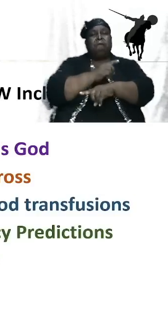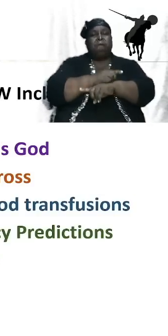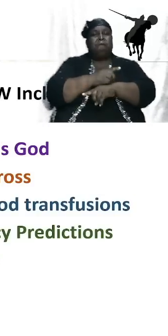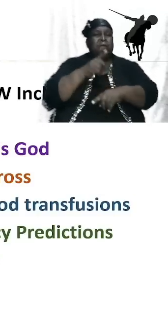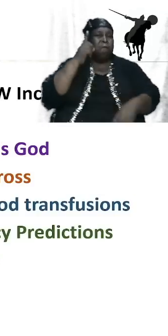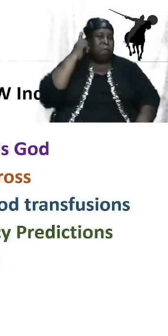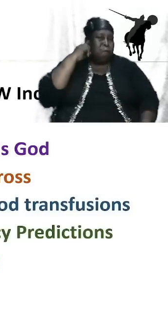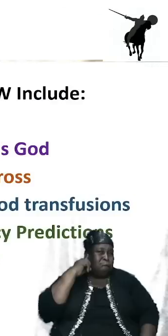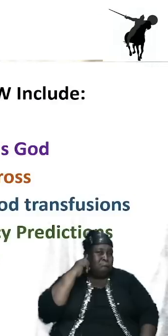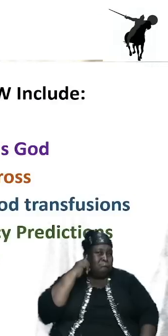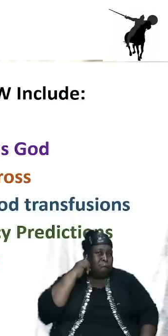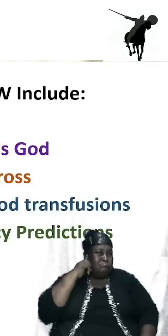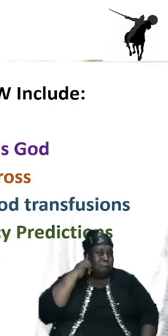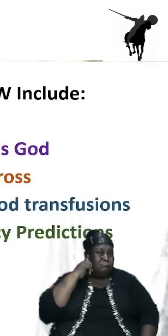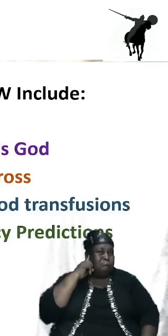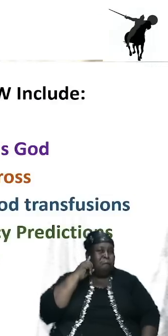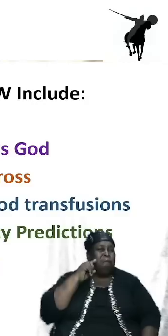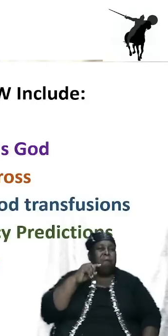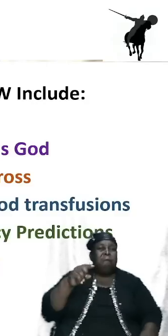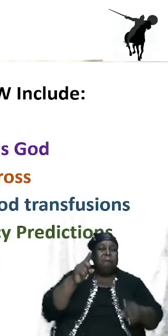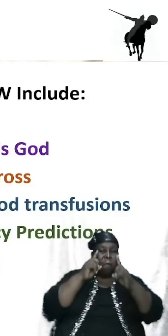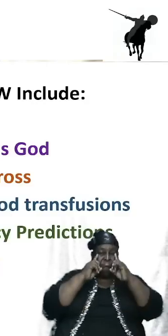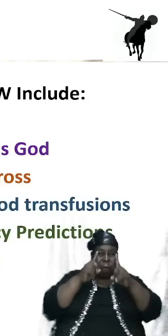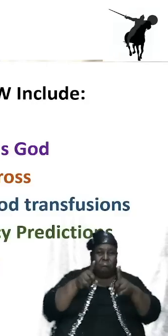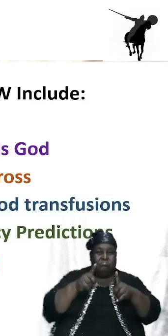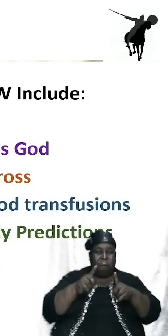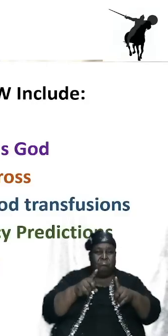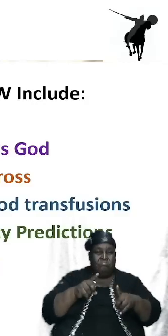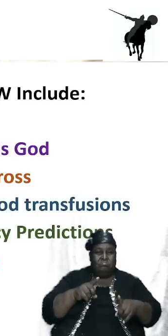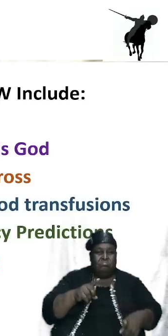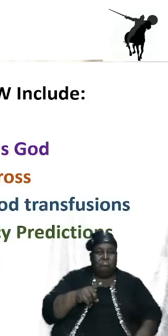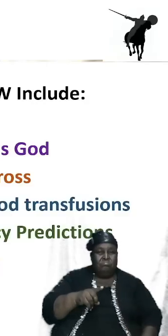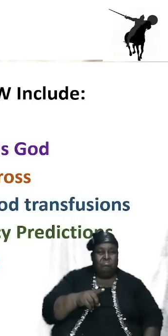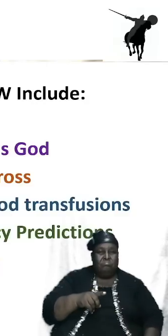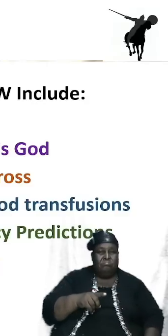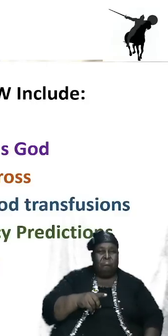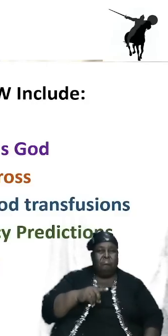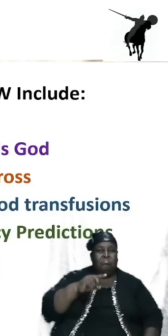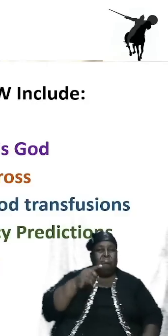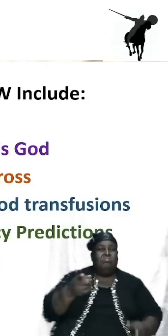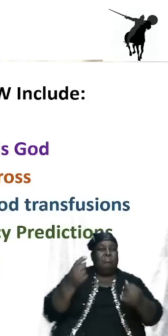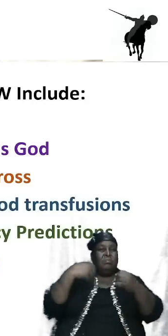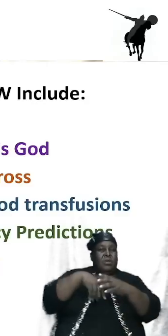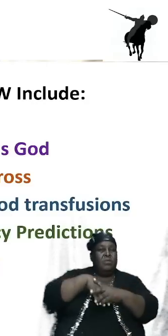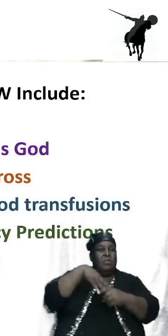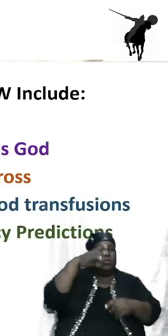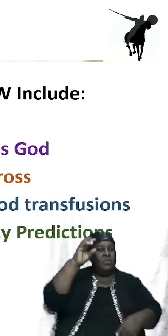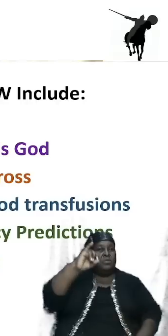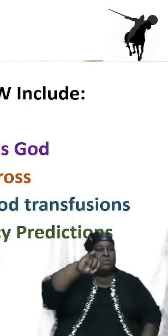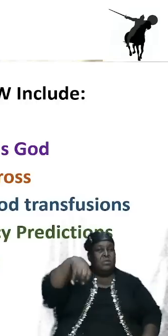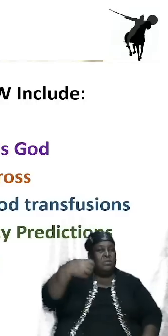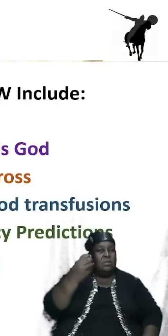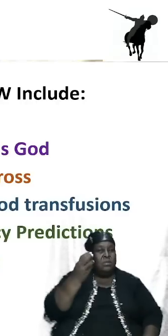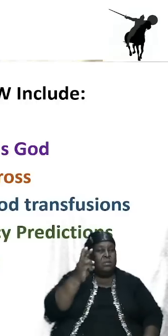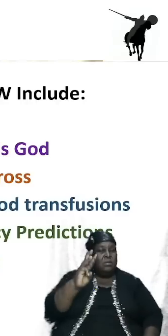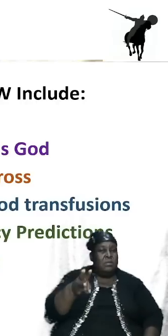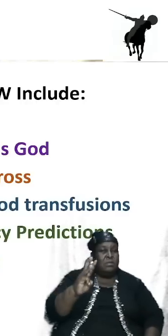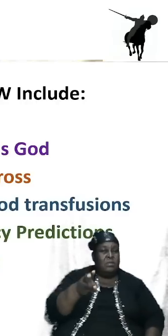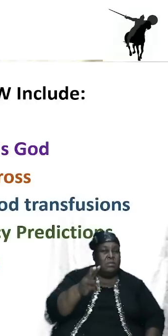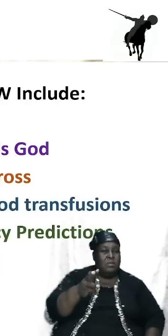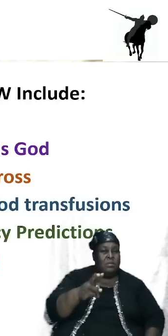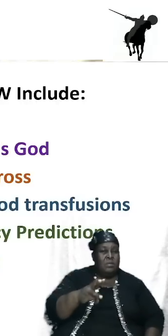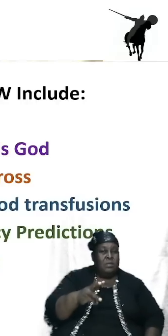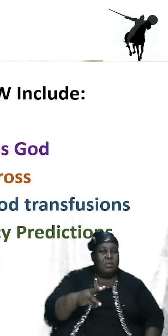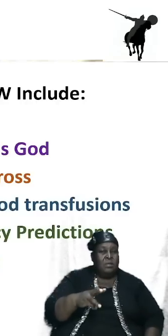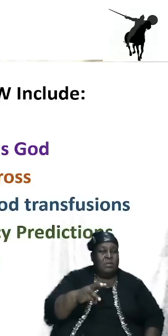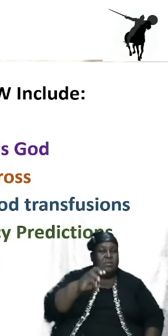hearsays. So for example, the doctrine of that came out of the Jehovah's Witness. There's a guy by the name of Charles T.S. Russell.